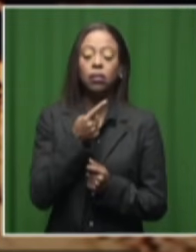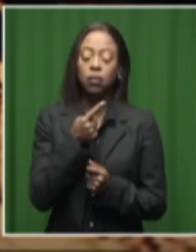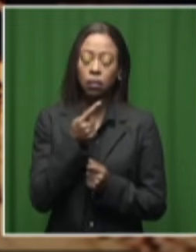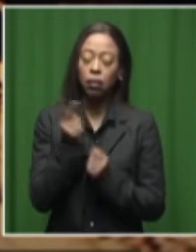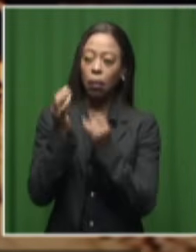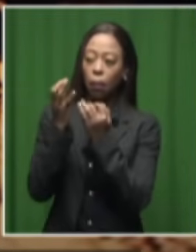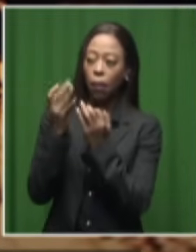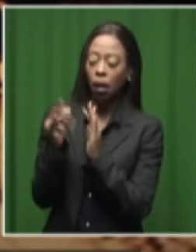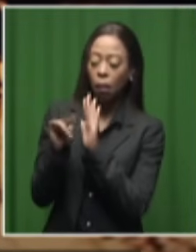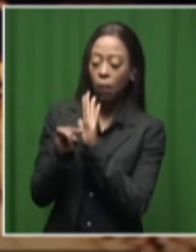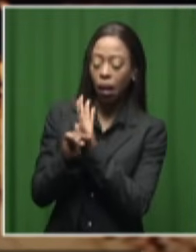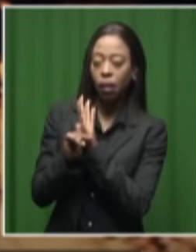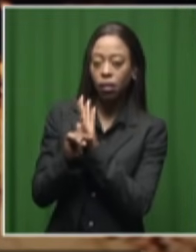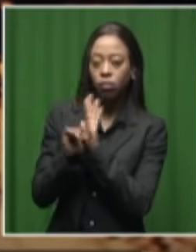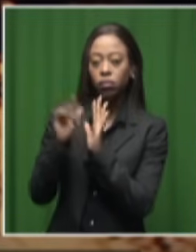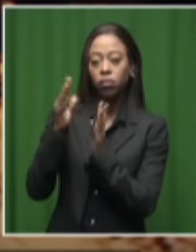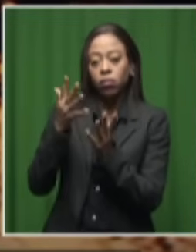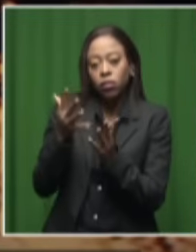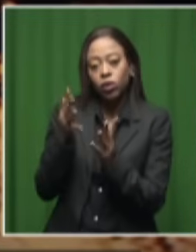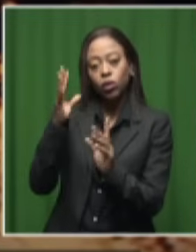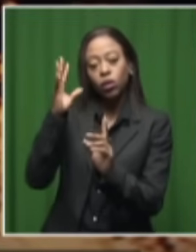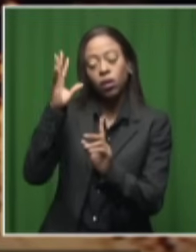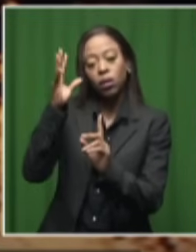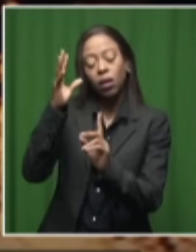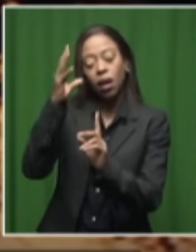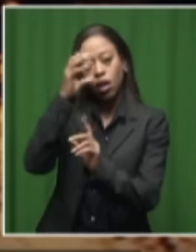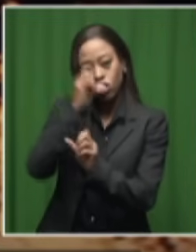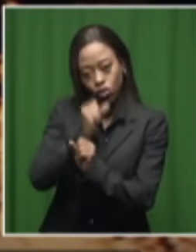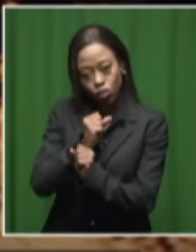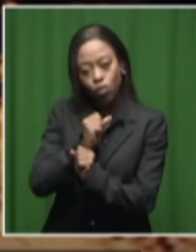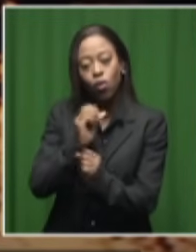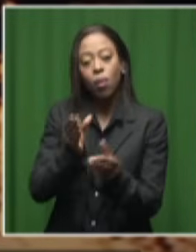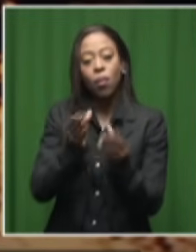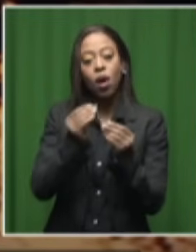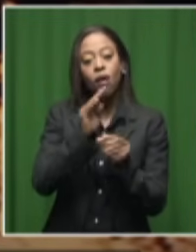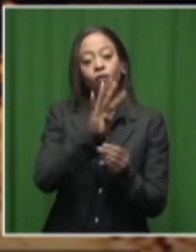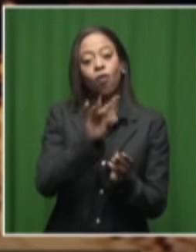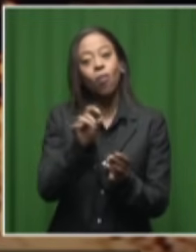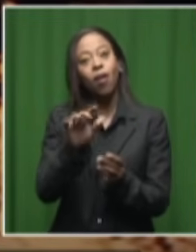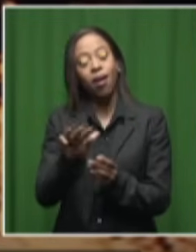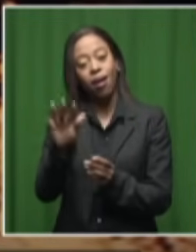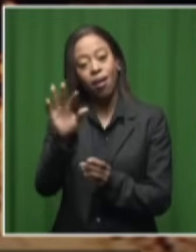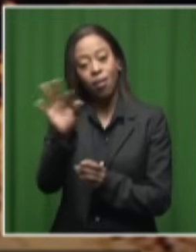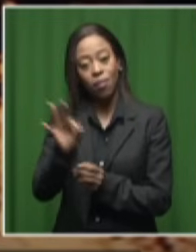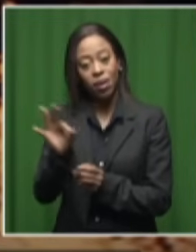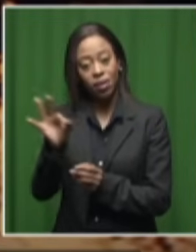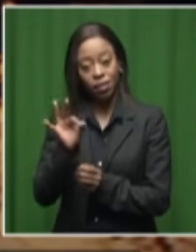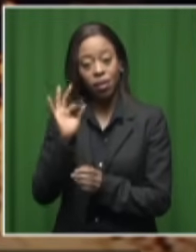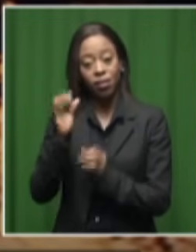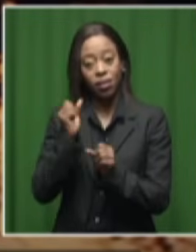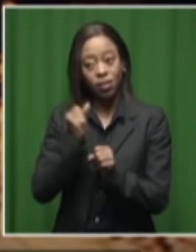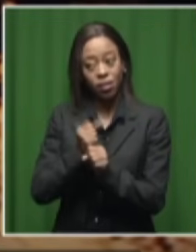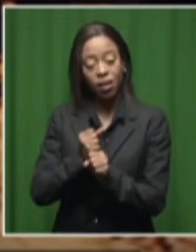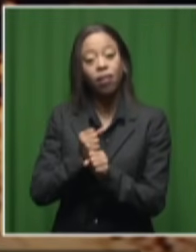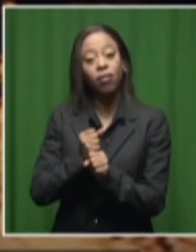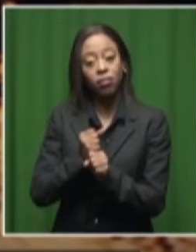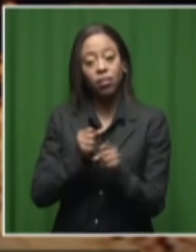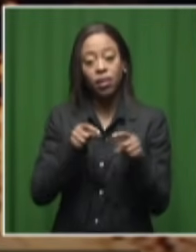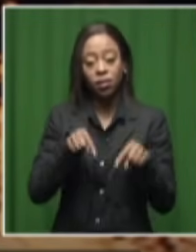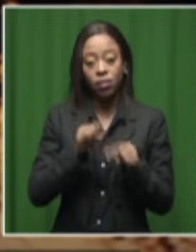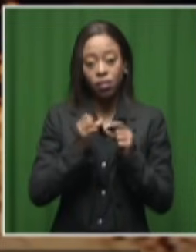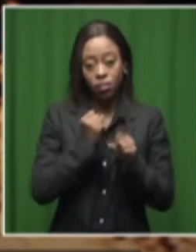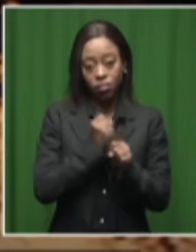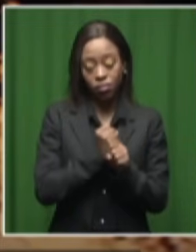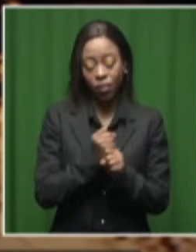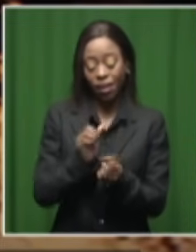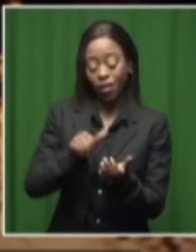is projected to reach 4.9% in 2023-2024. The minister further announced that the